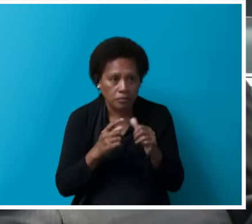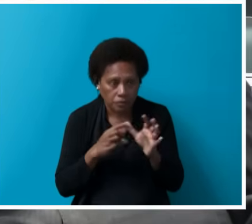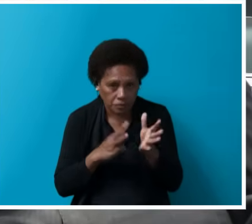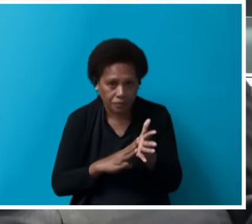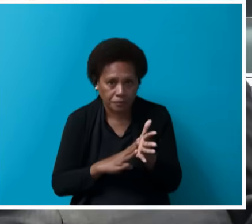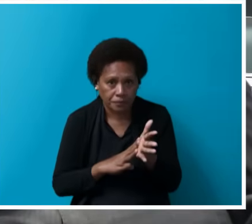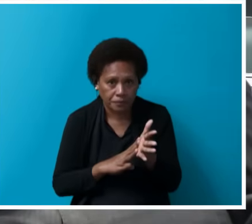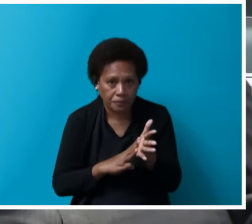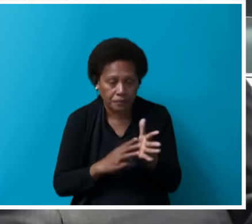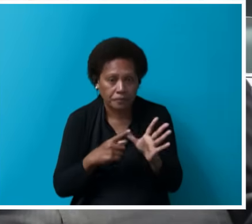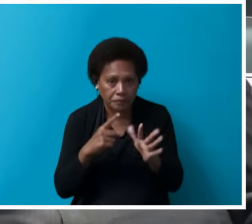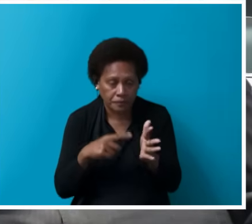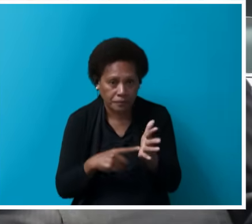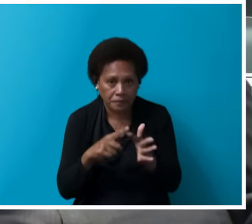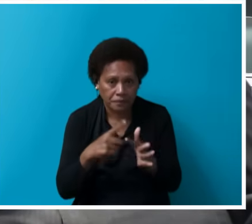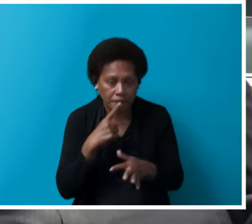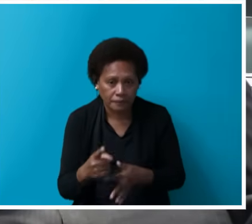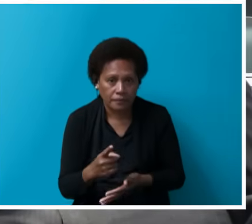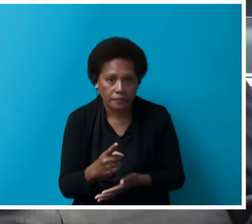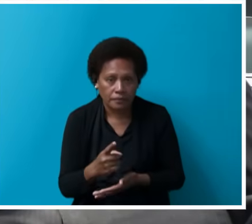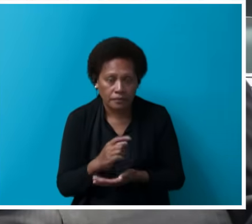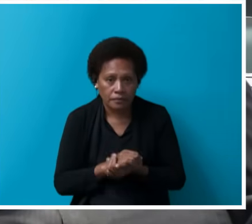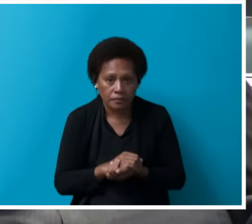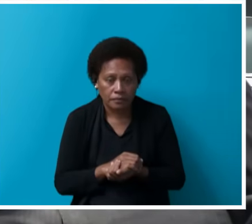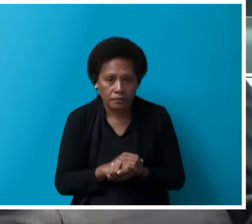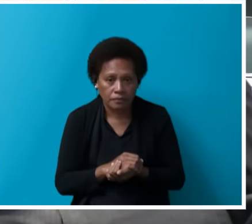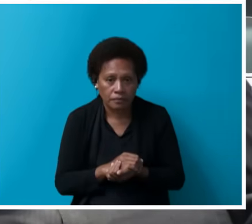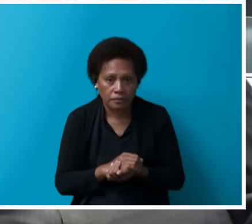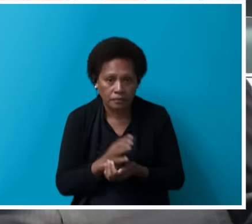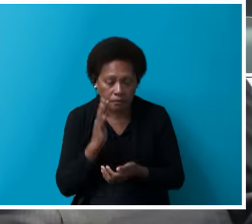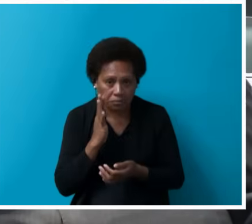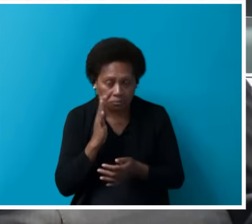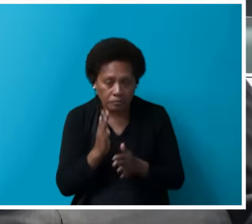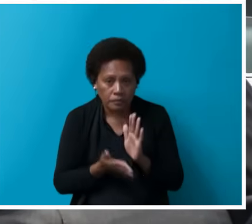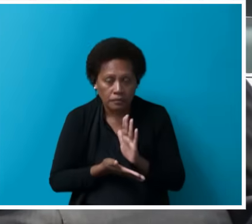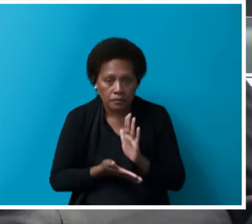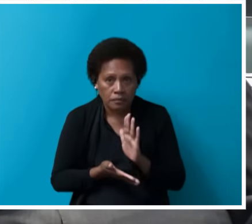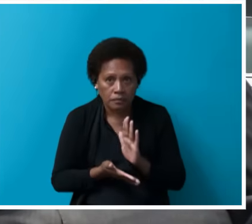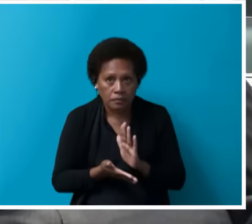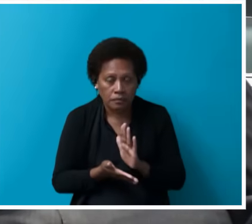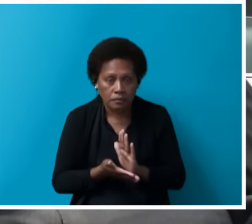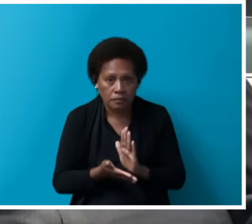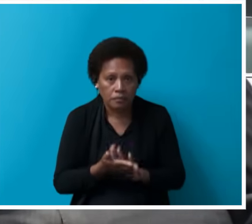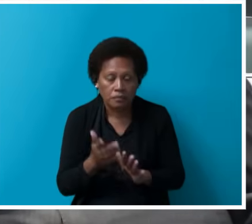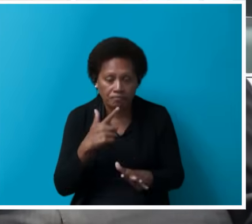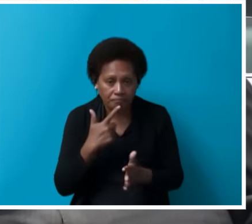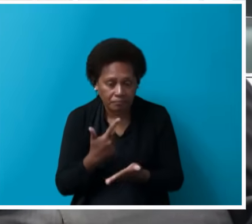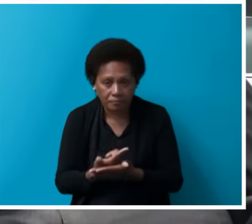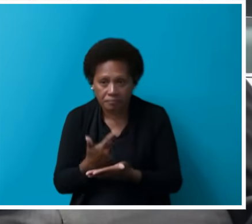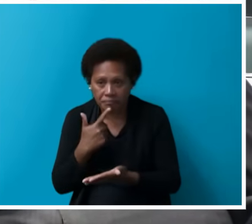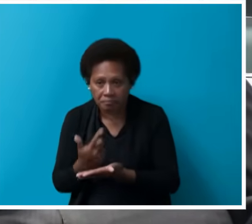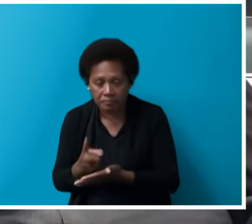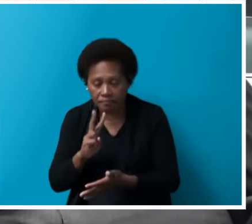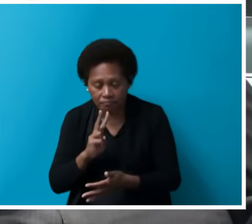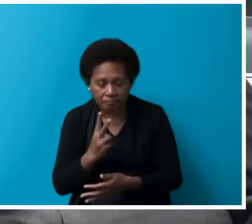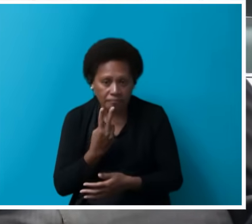are people who are affected by prices. And when you go out there and you lie to them, you lie through your